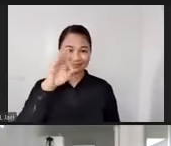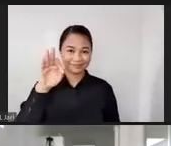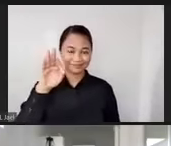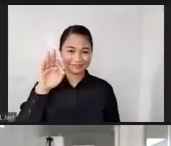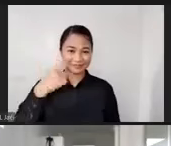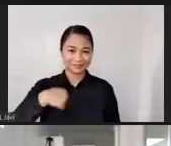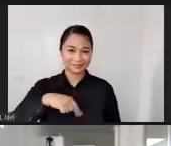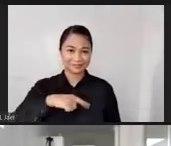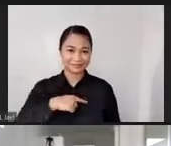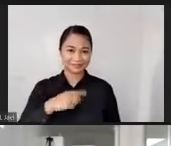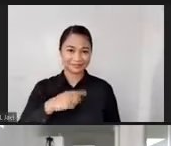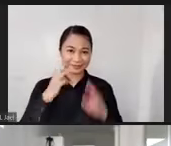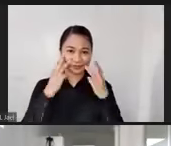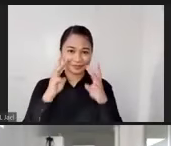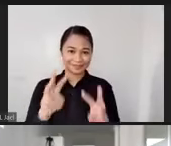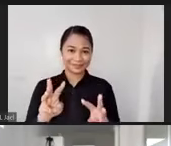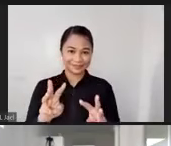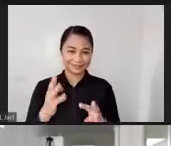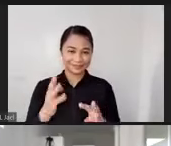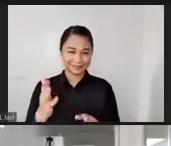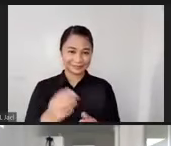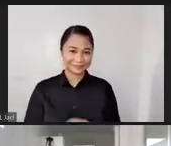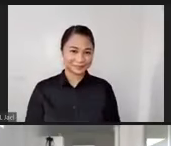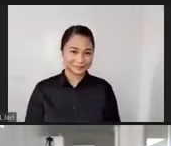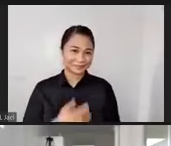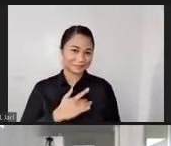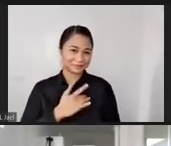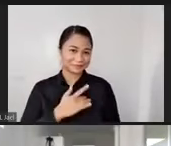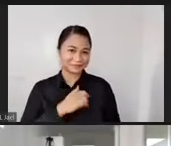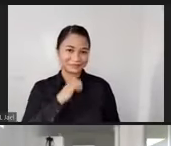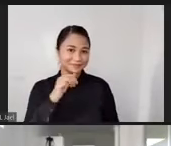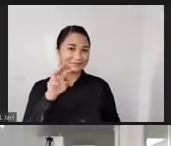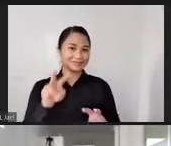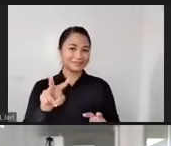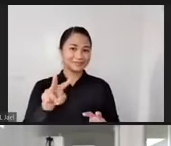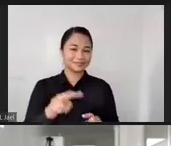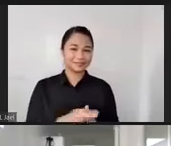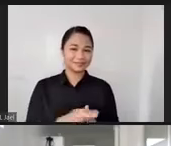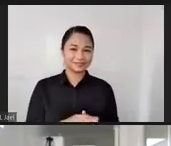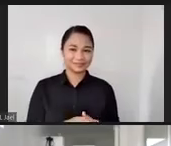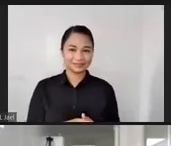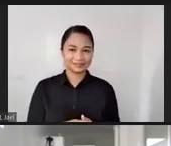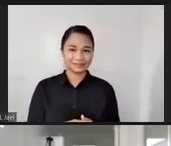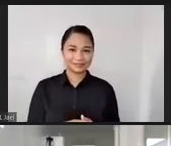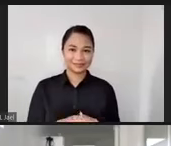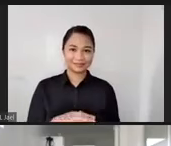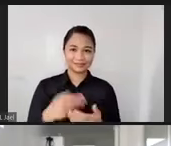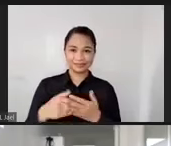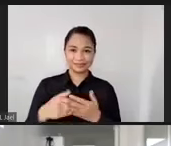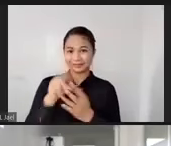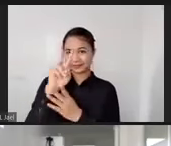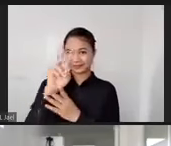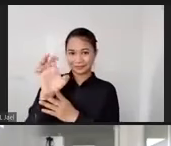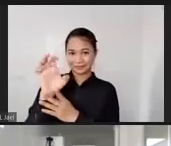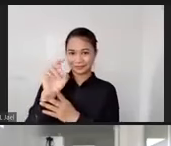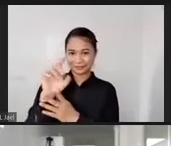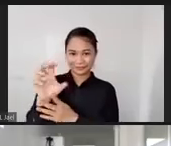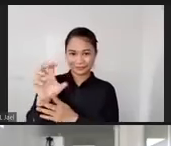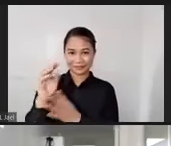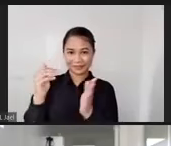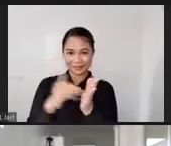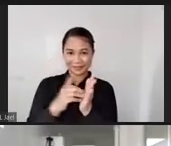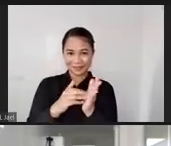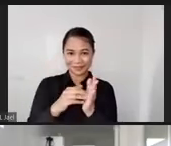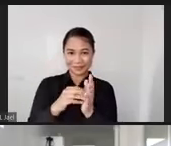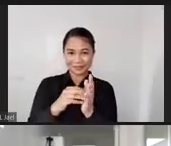followers on Instagram, and people are watching and listening. And we hope you don't get tired of posting pa